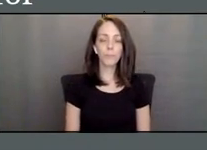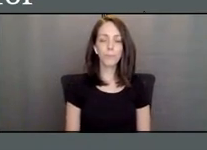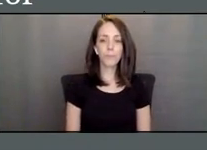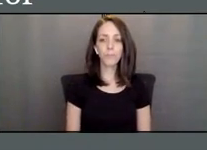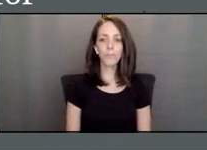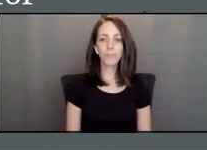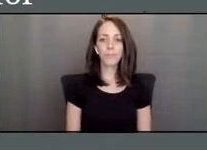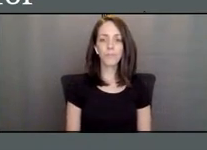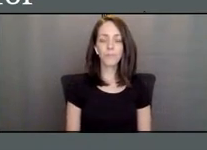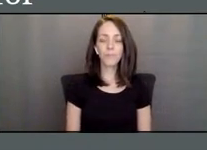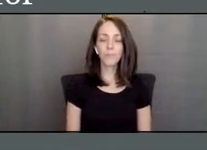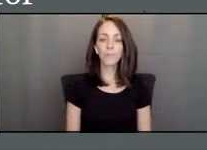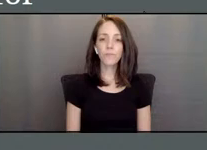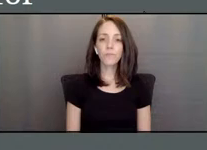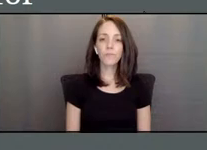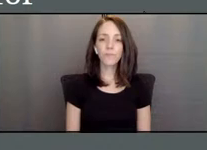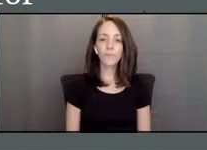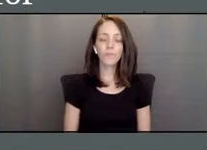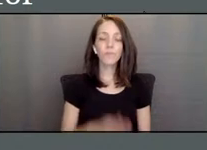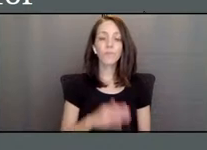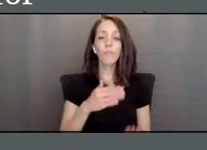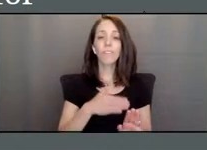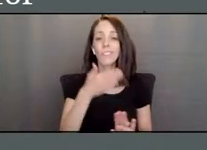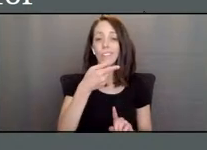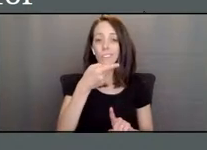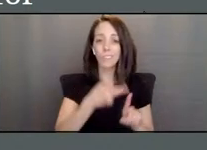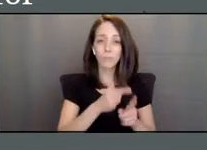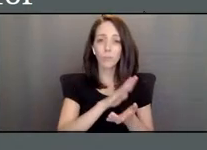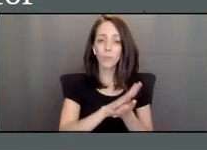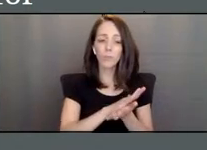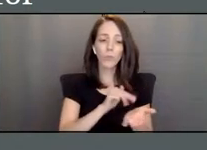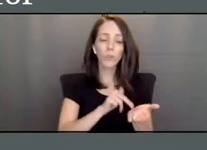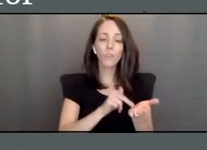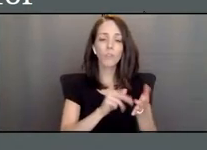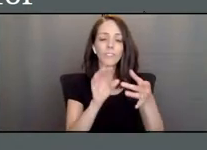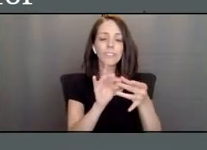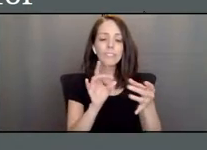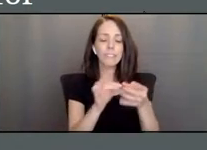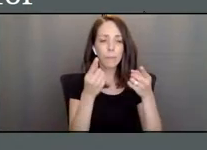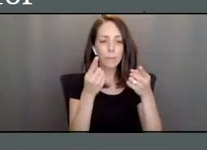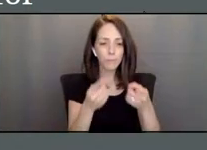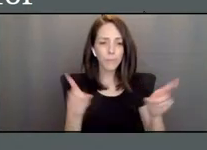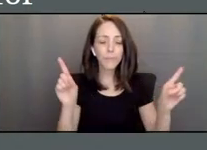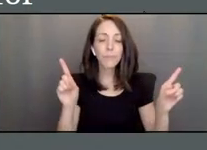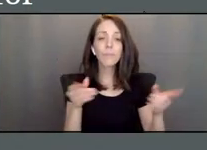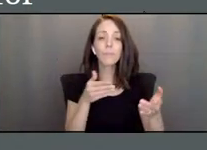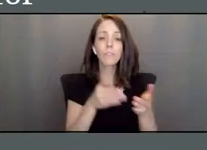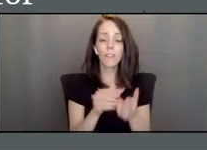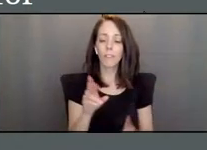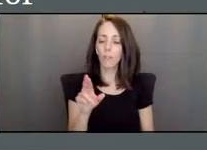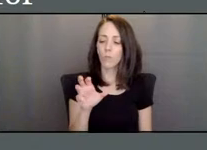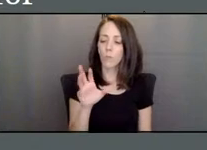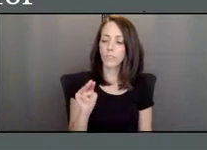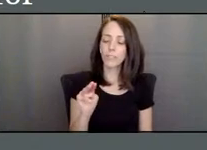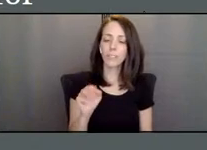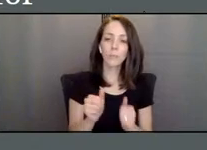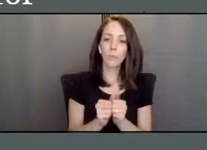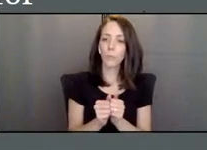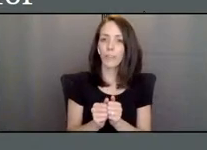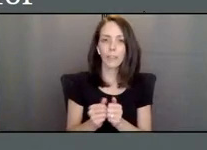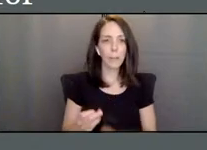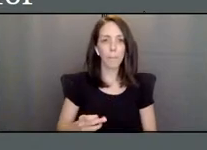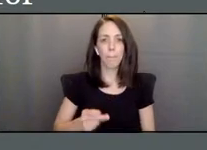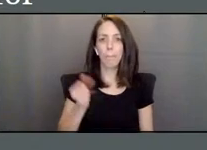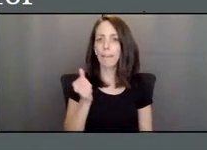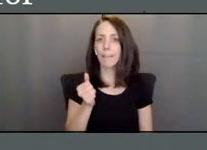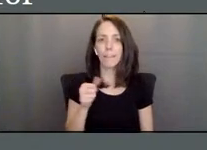The following month, the School of Nursing produced a statement of commitment to anti-racism with immediate initial anti-racism actions, which